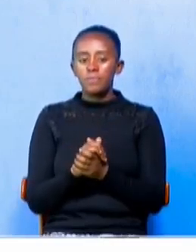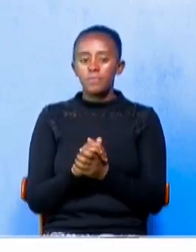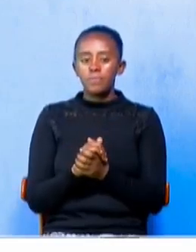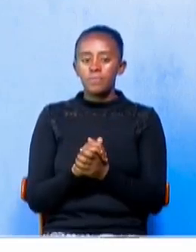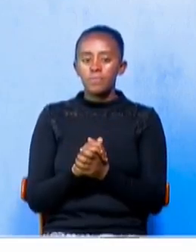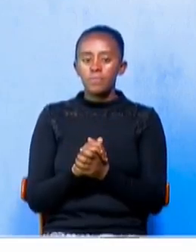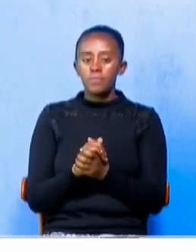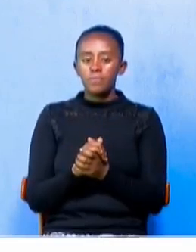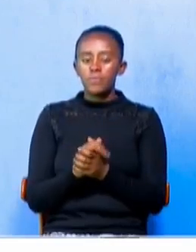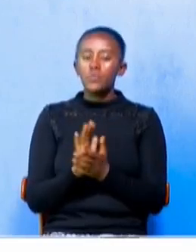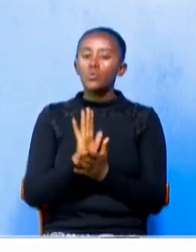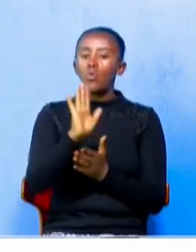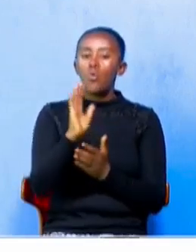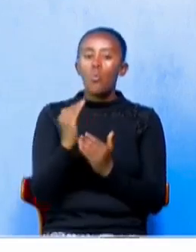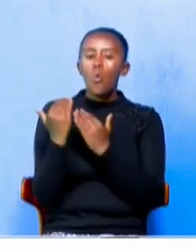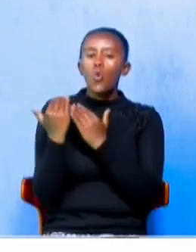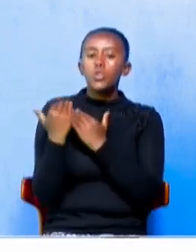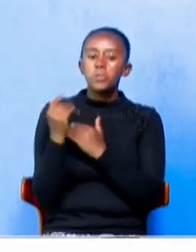your position here?